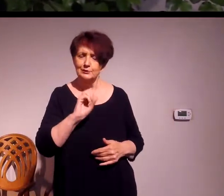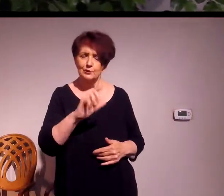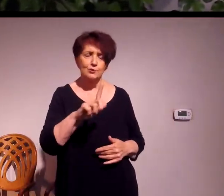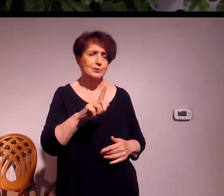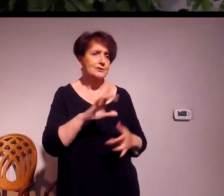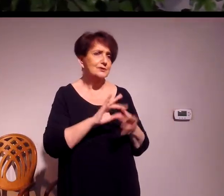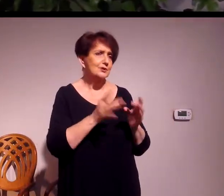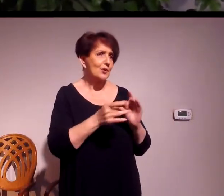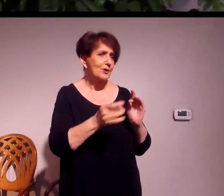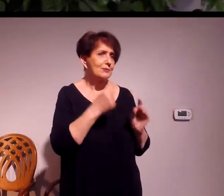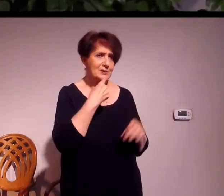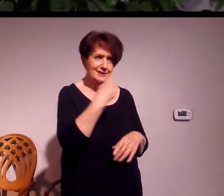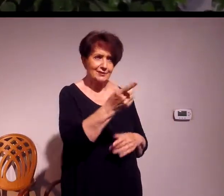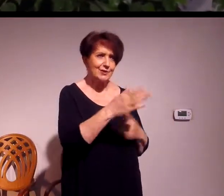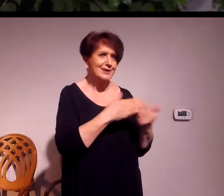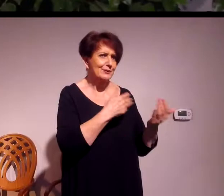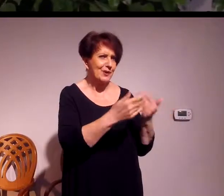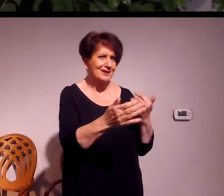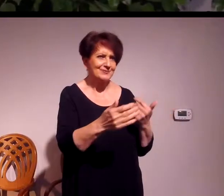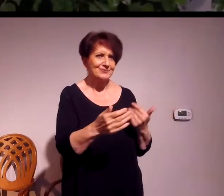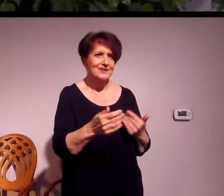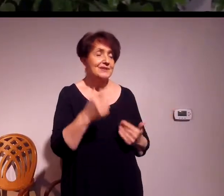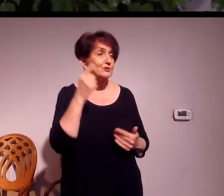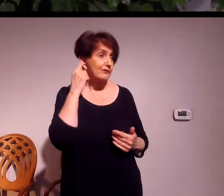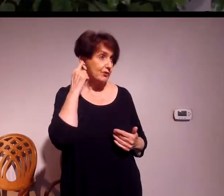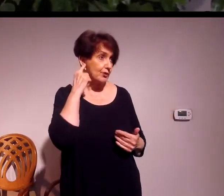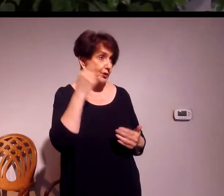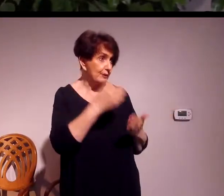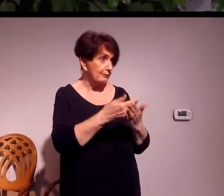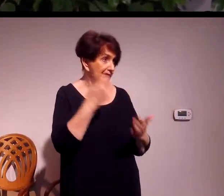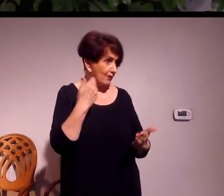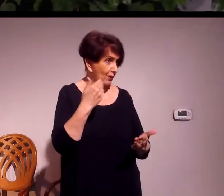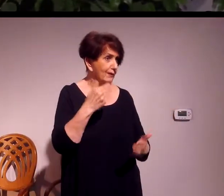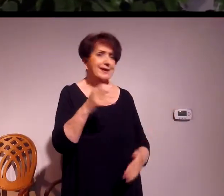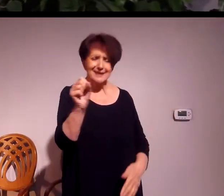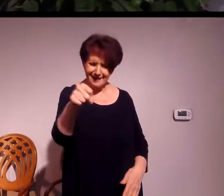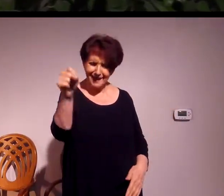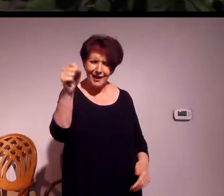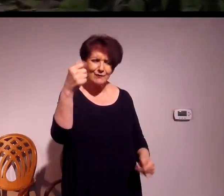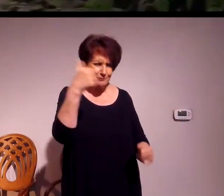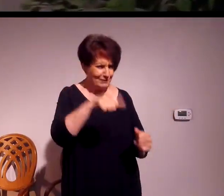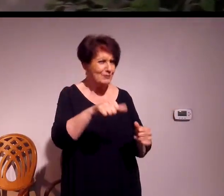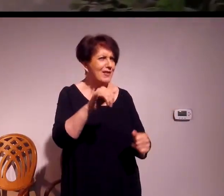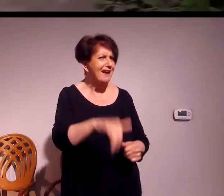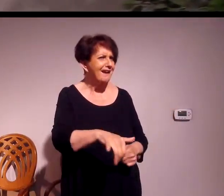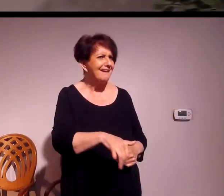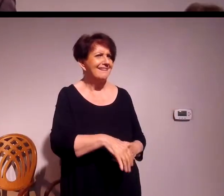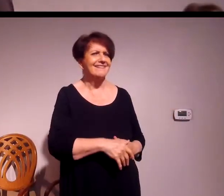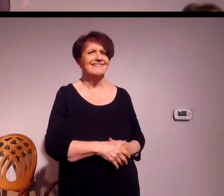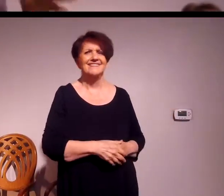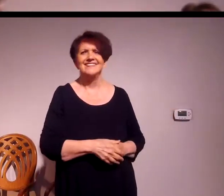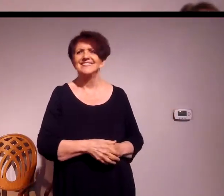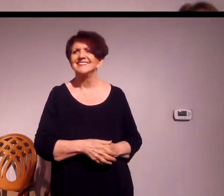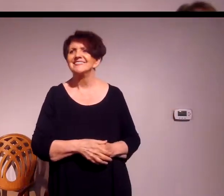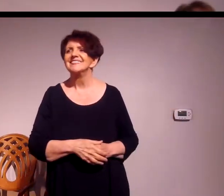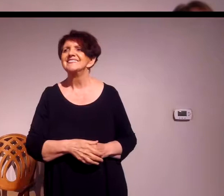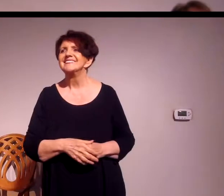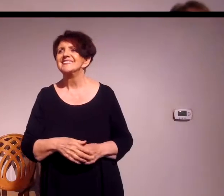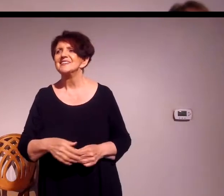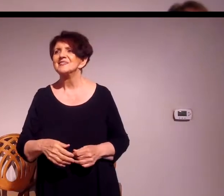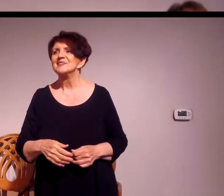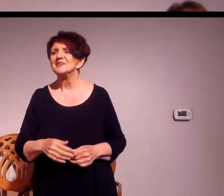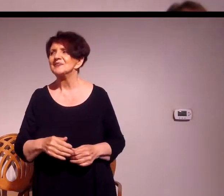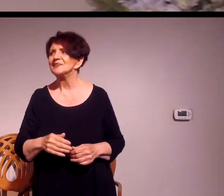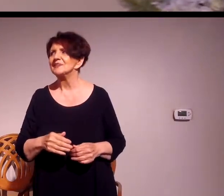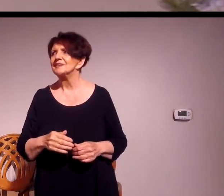I'm going to tell it to you anyway. So if you heard it before, then just say, yeah, I remember that piece. But it's about how I got